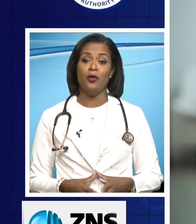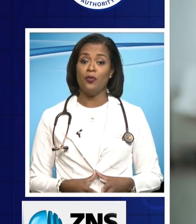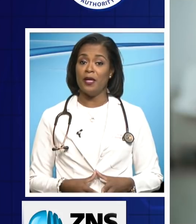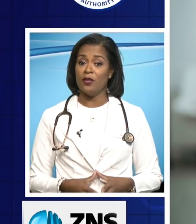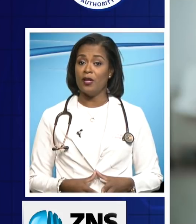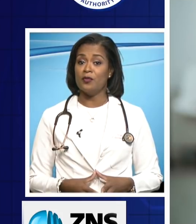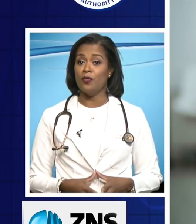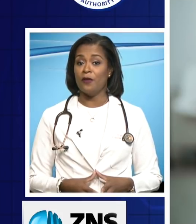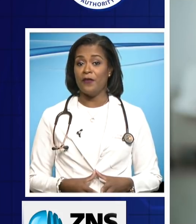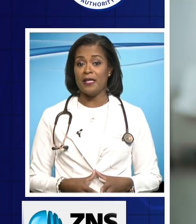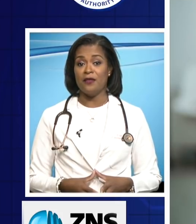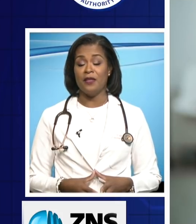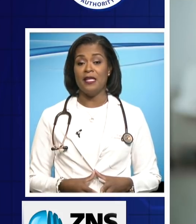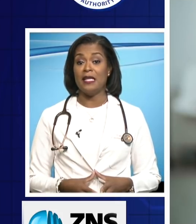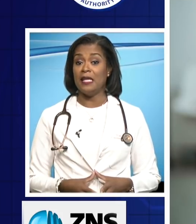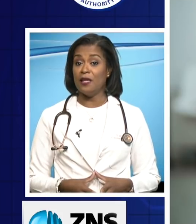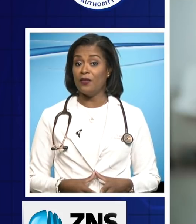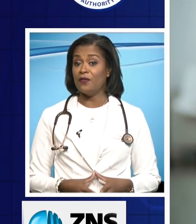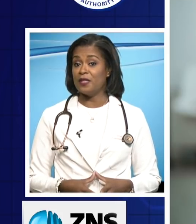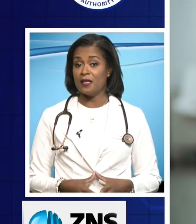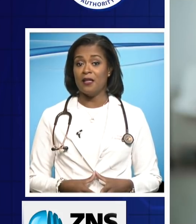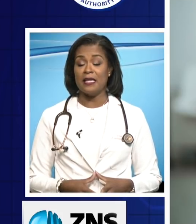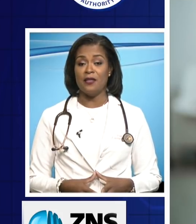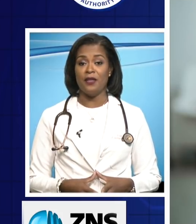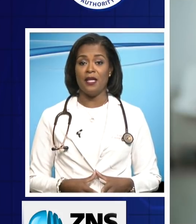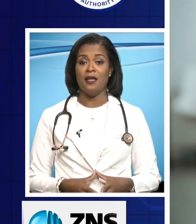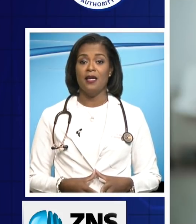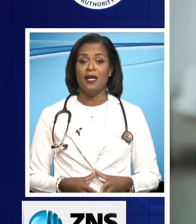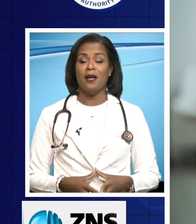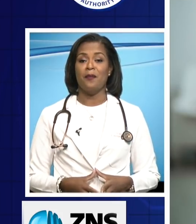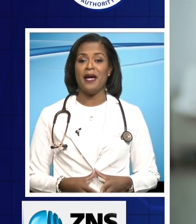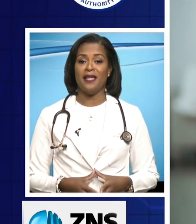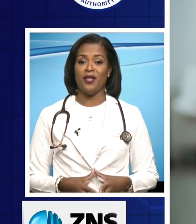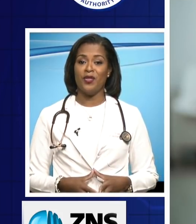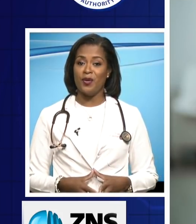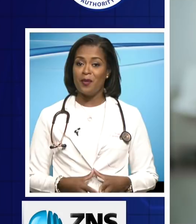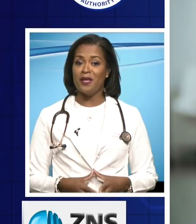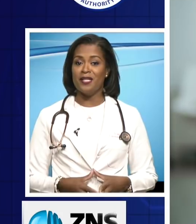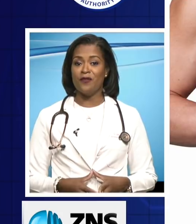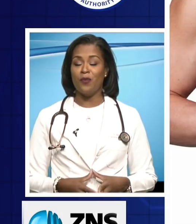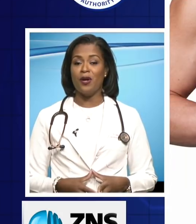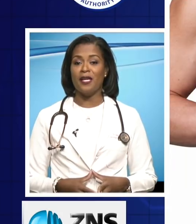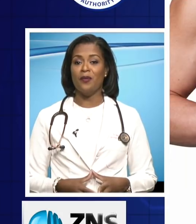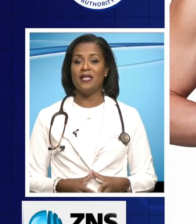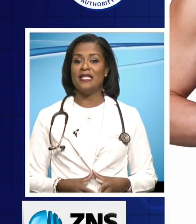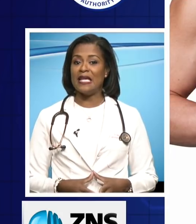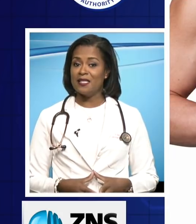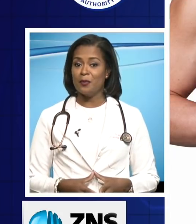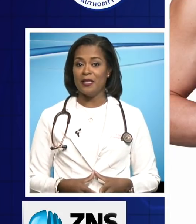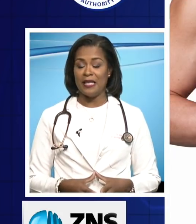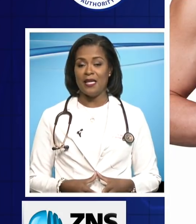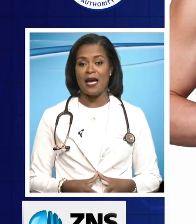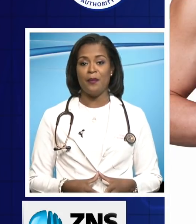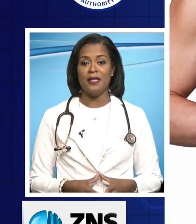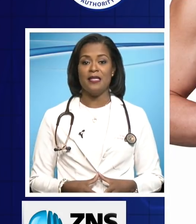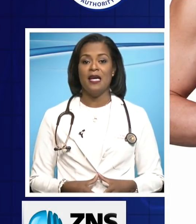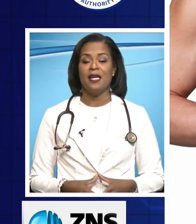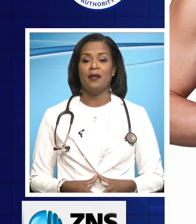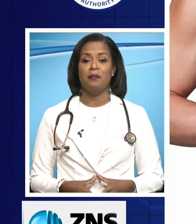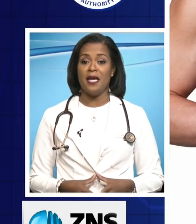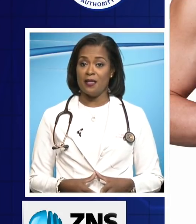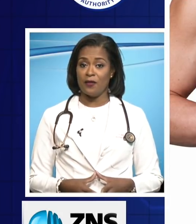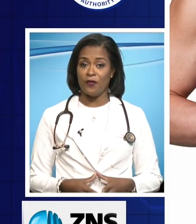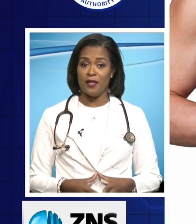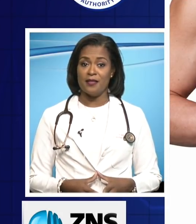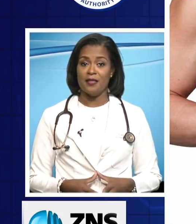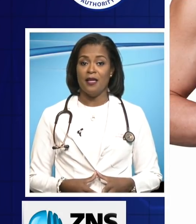to promote weight loss more effectively than even physical activity. Combining 30 minutes of walking with sensible eating habits